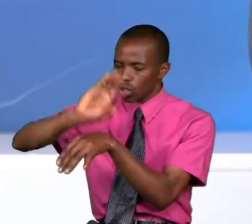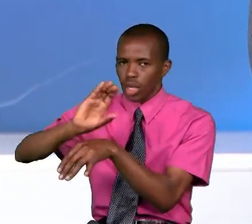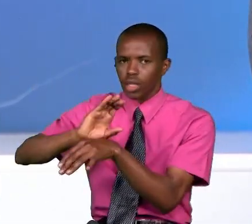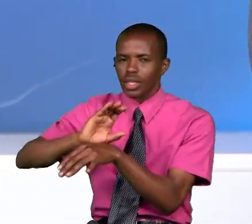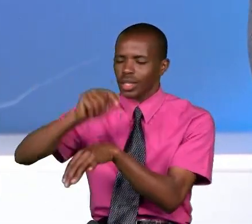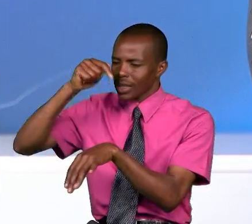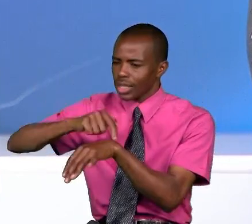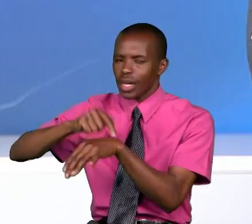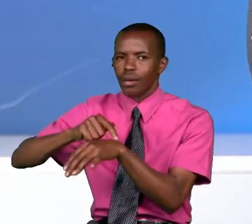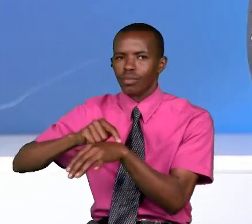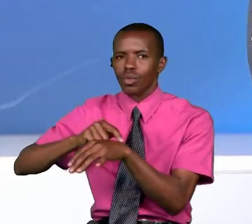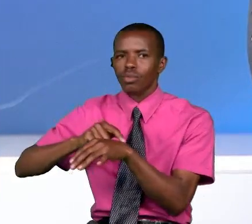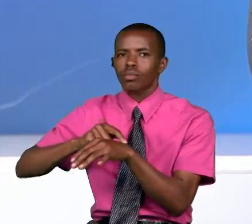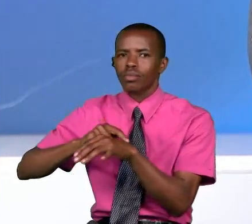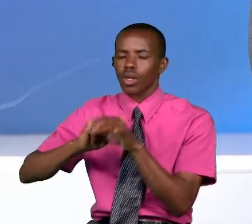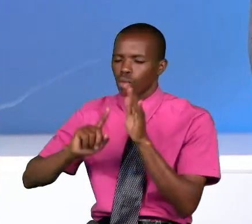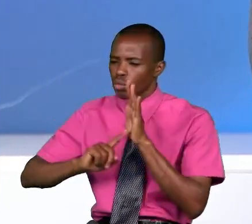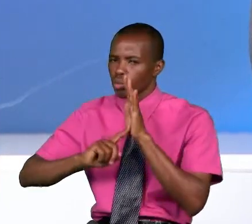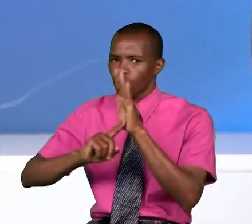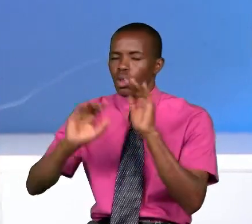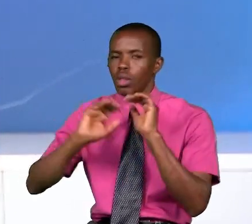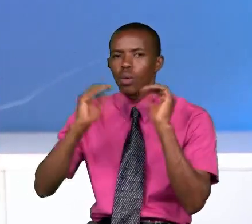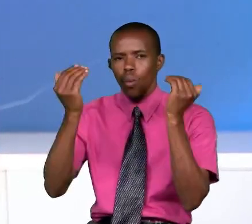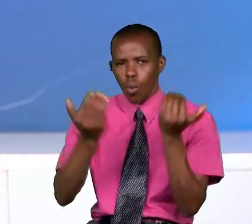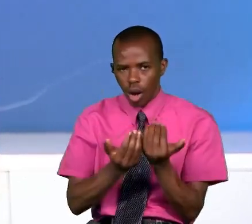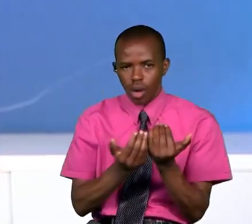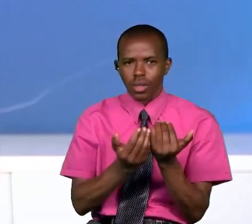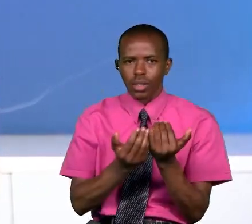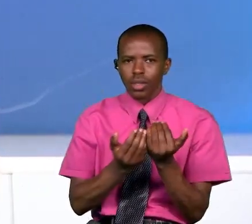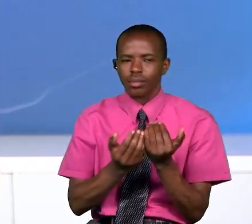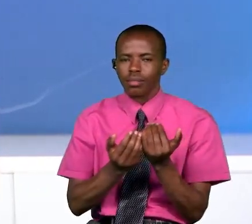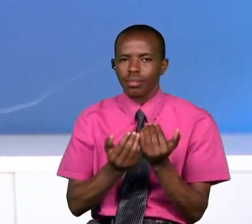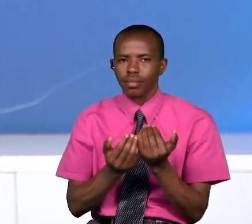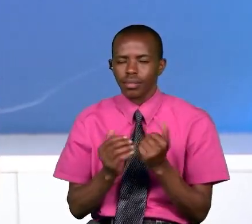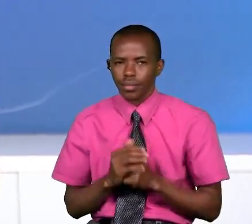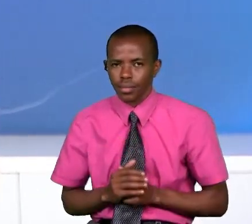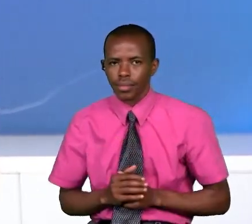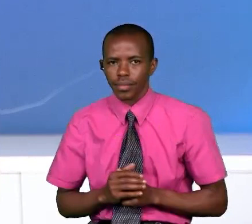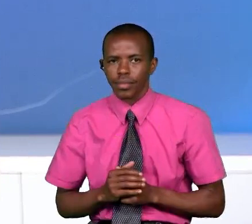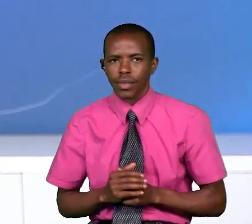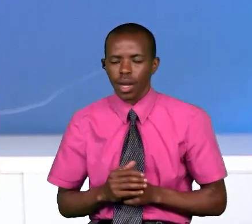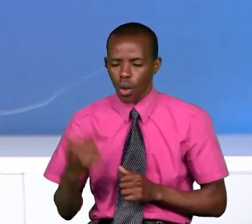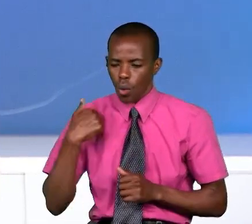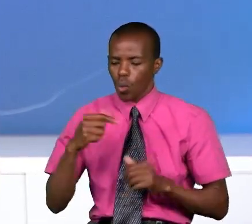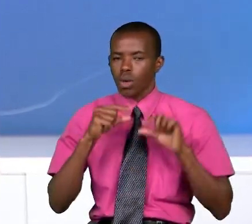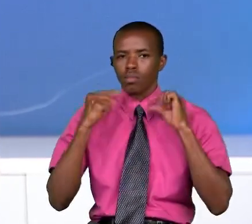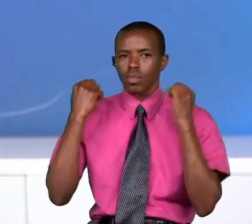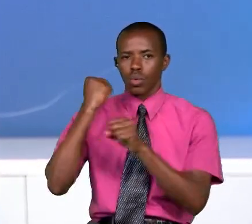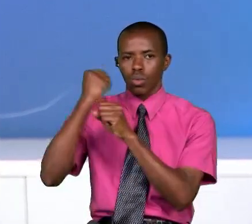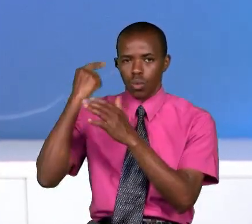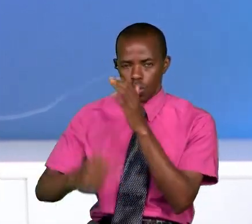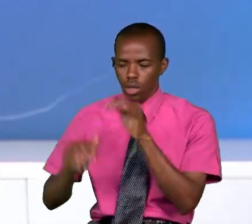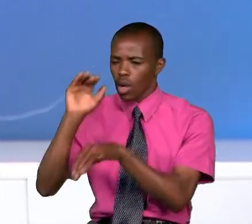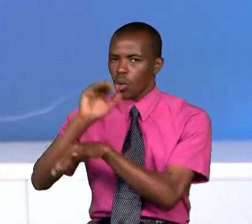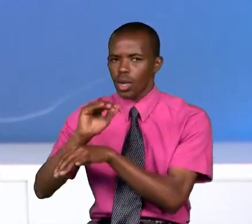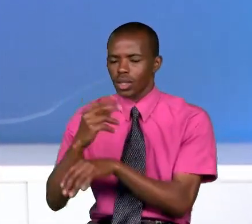to shine. And how do you shine? By lighting out the word. By lighting out the word of God that you've been given. So as clergy, what you're doing is that we are calling